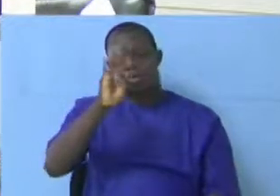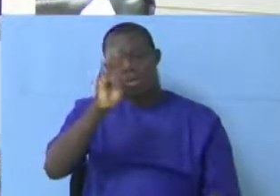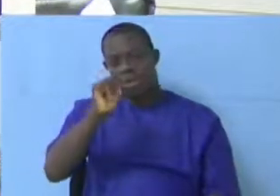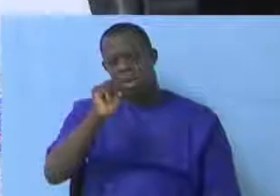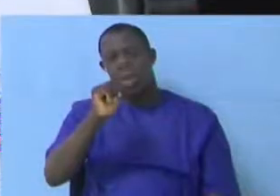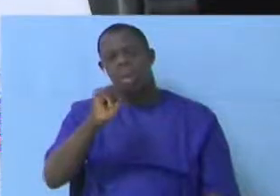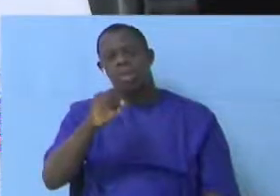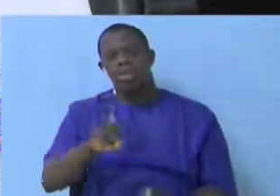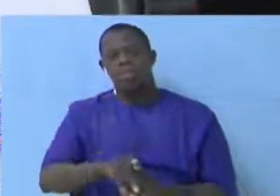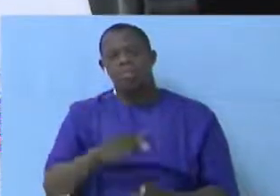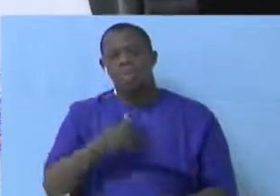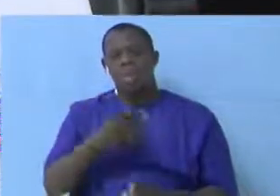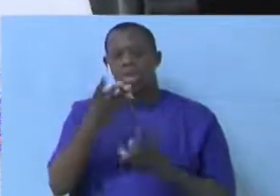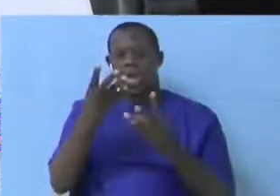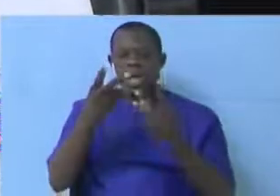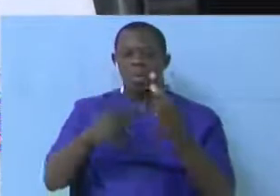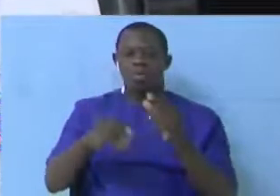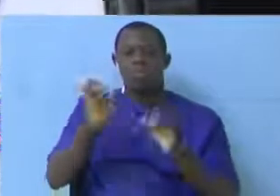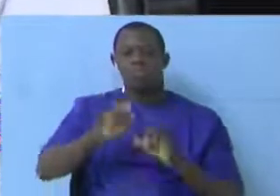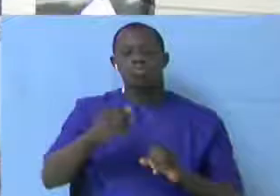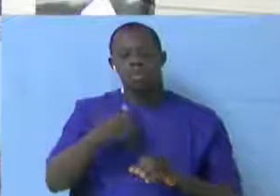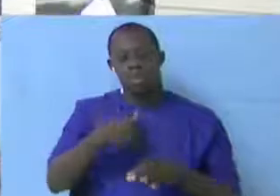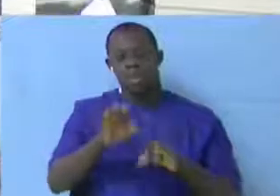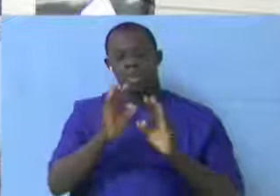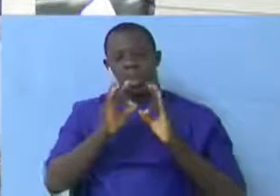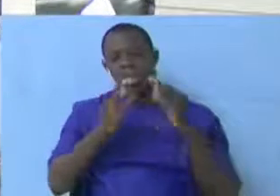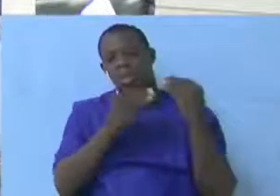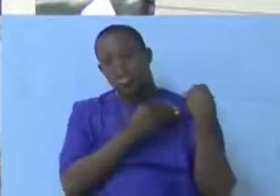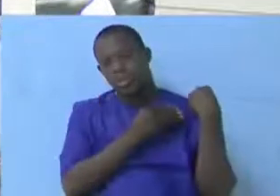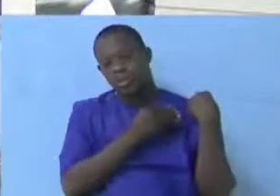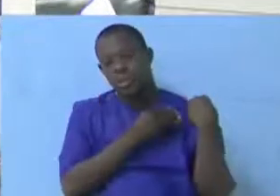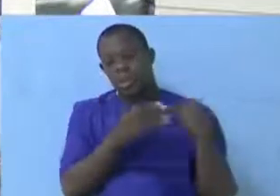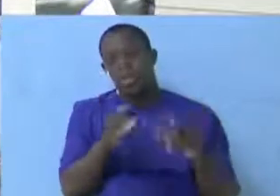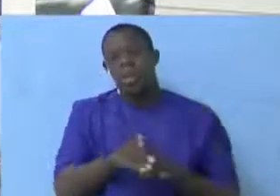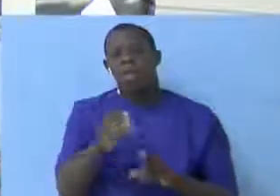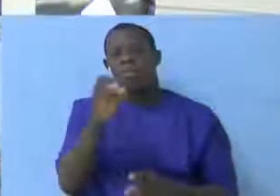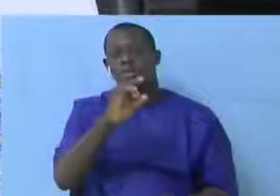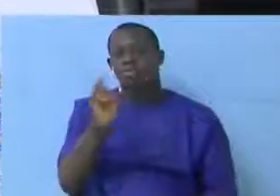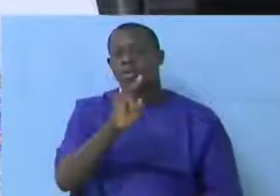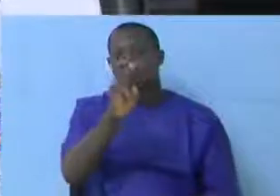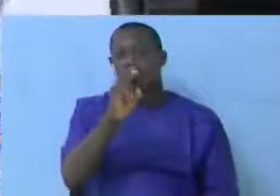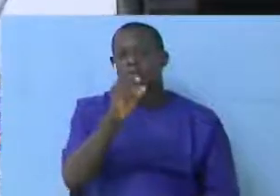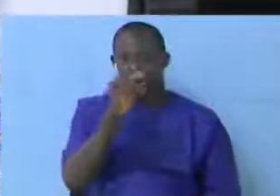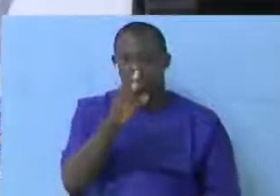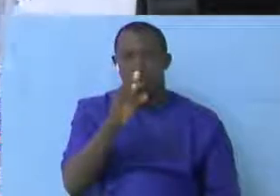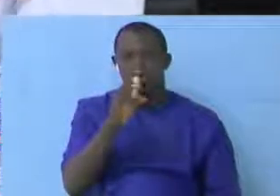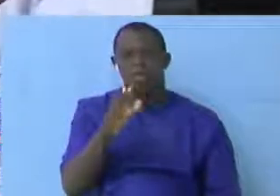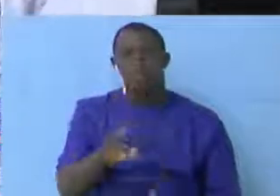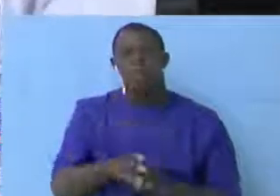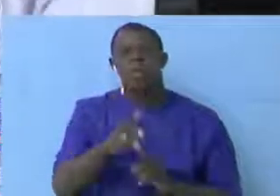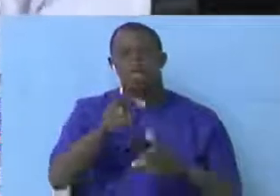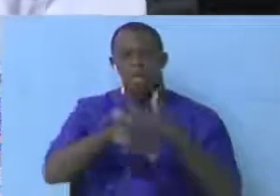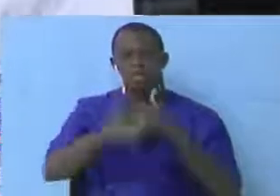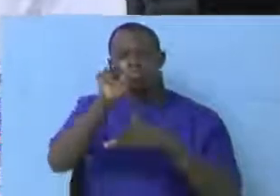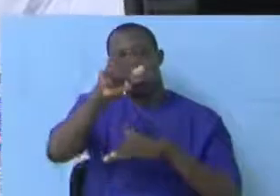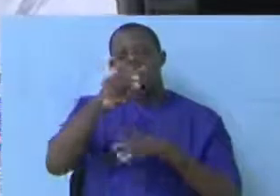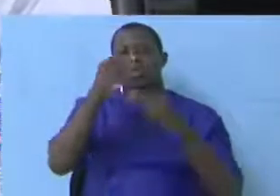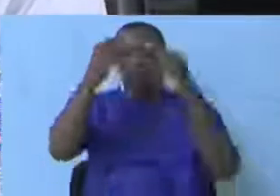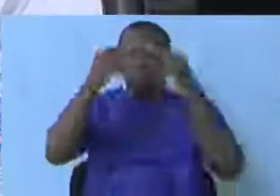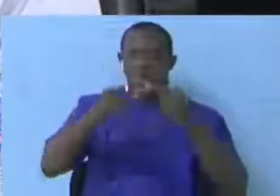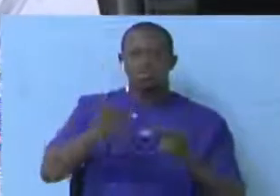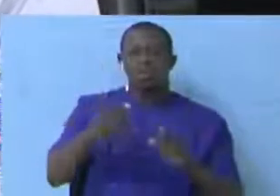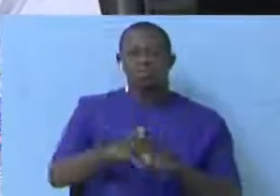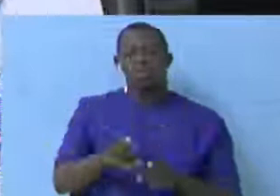sutiatala. no responsibility tale. Fine, because ye men fanam foyalo na kumo kono. Iko yaje ko ebe la dula